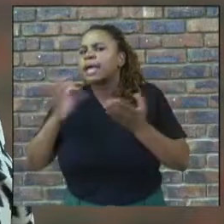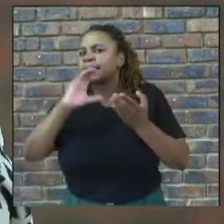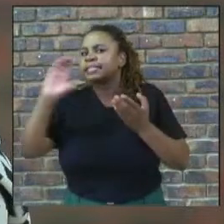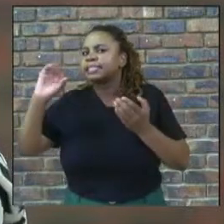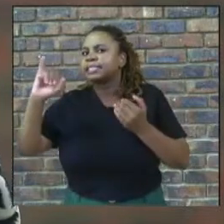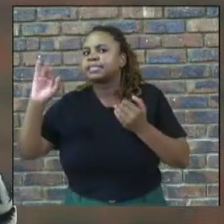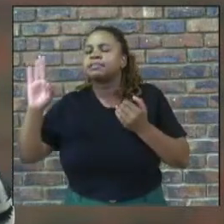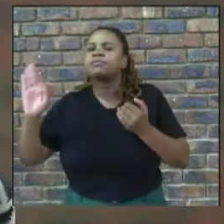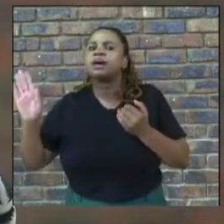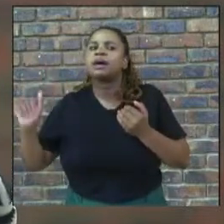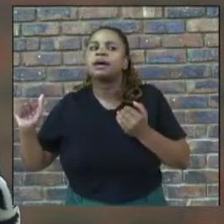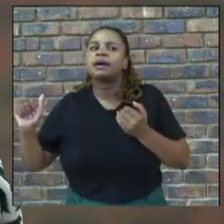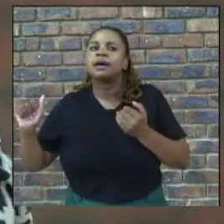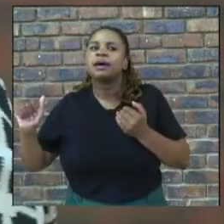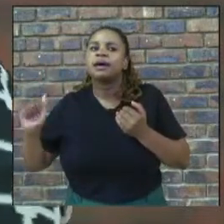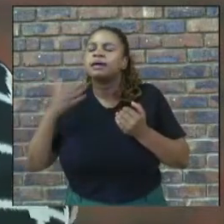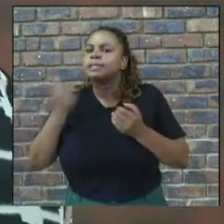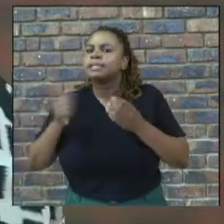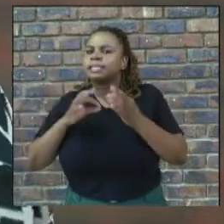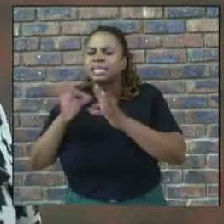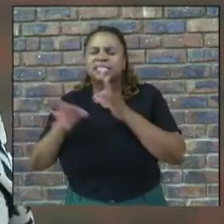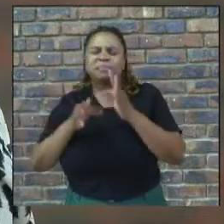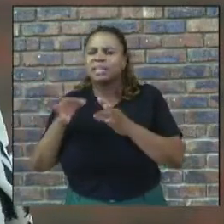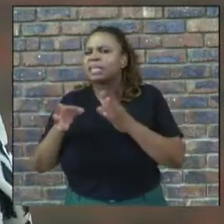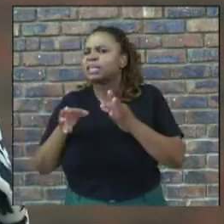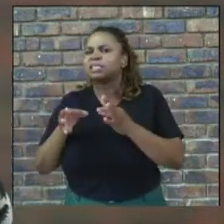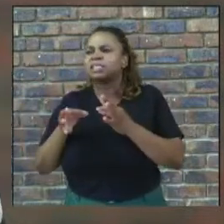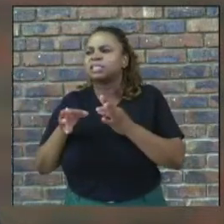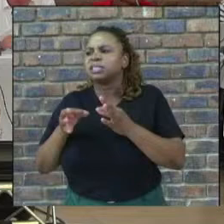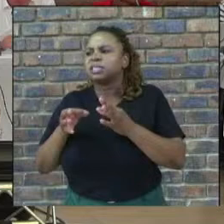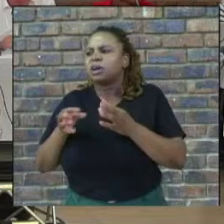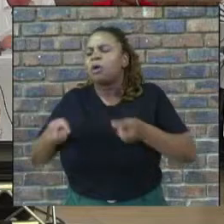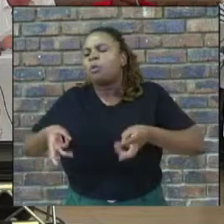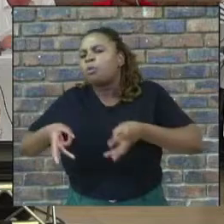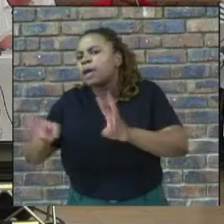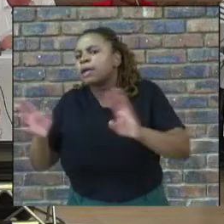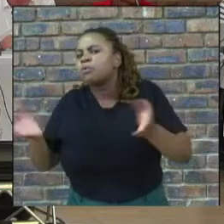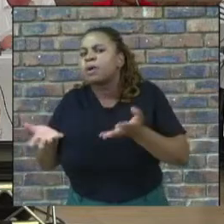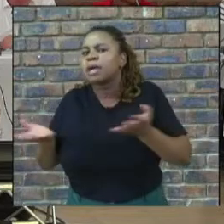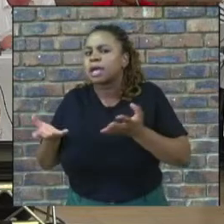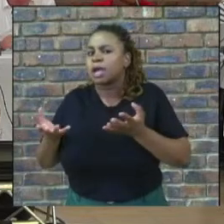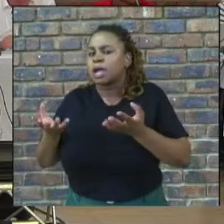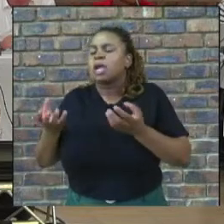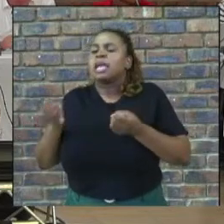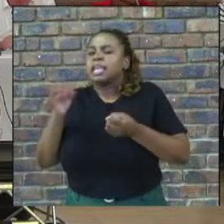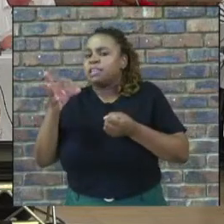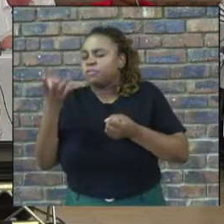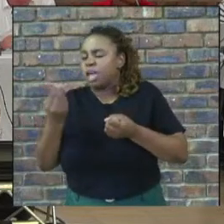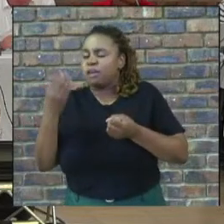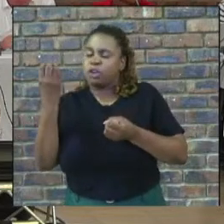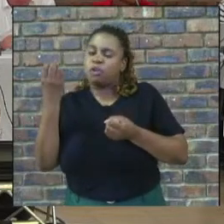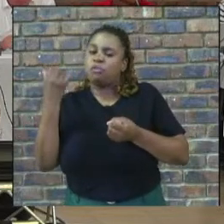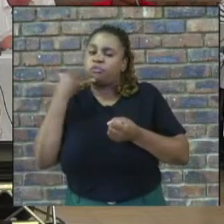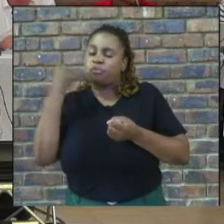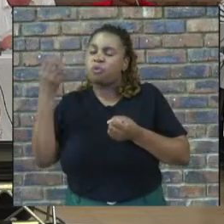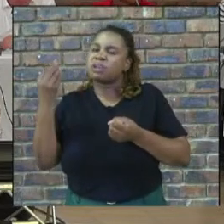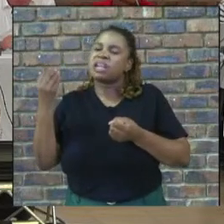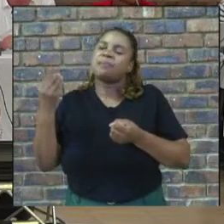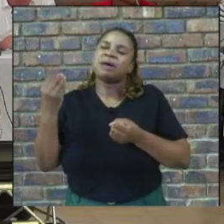street in this city. That's all we want. If there's a phone number, this is a telephone number, 011,